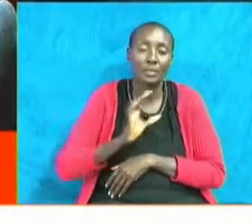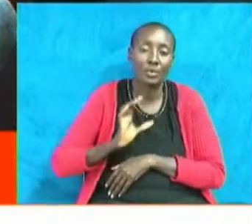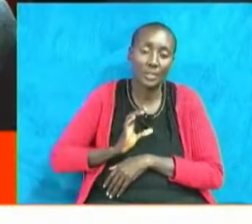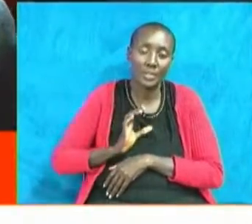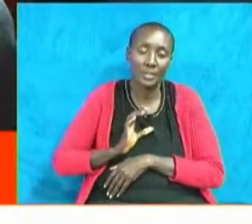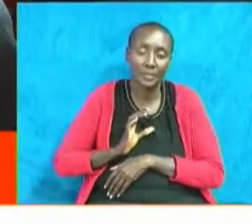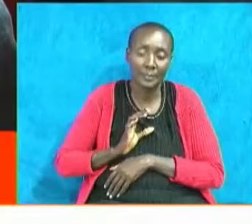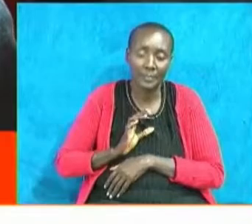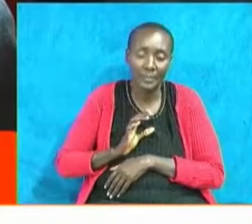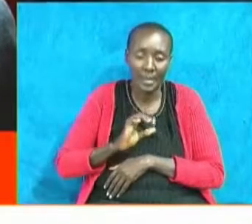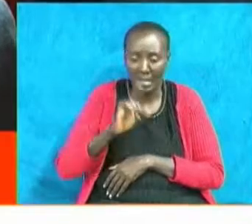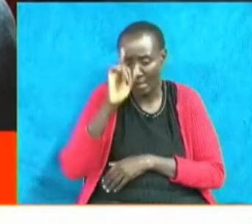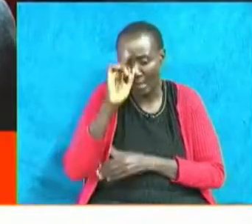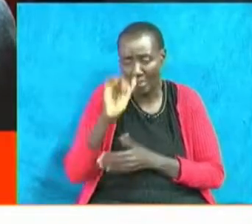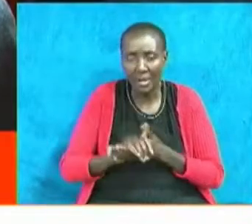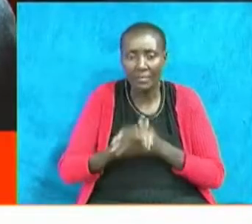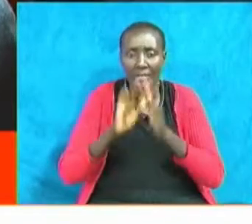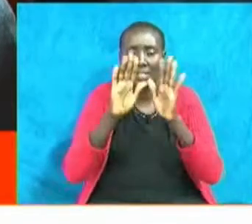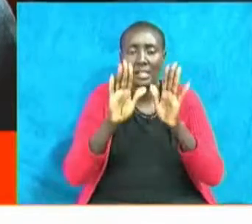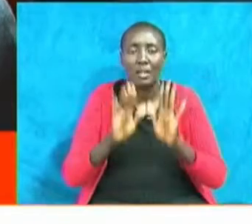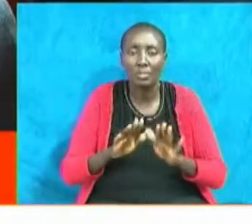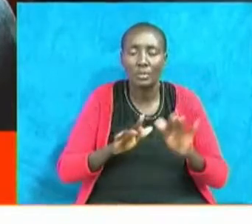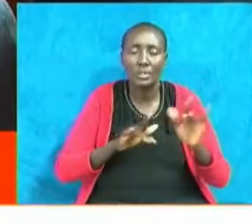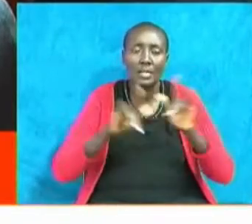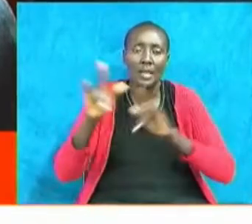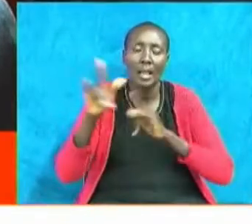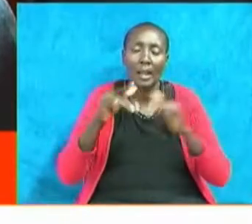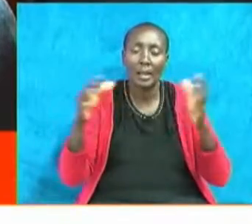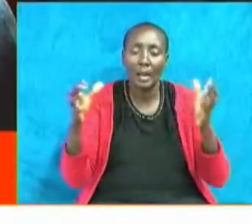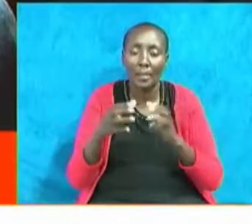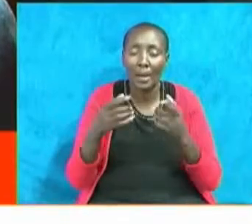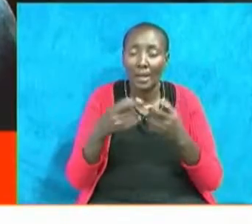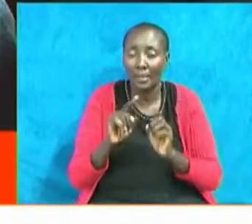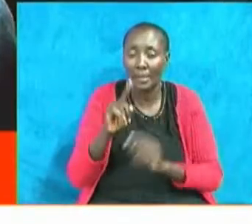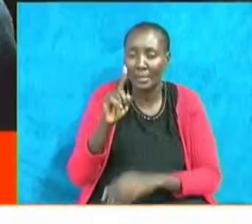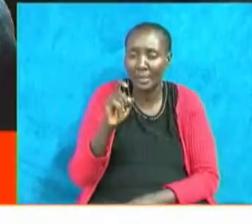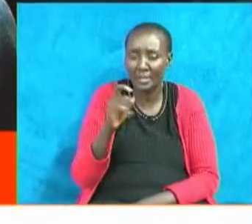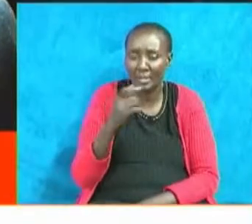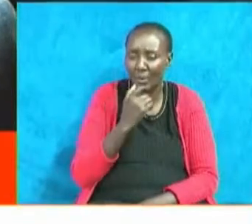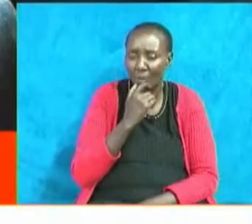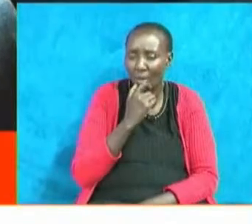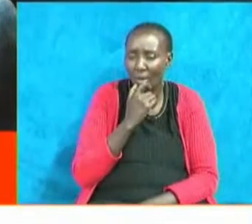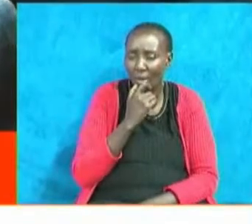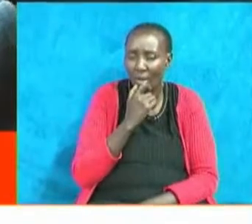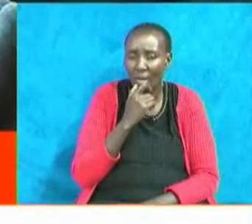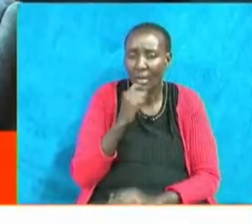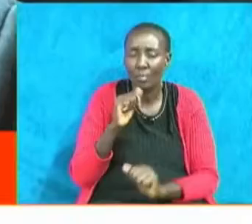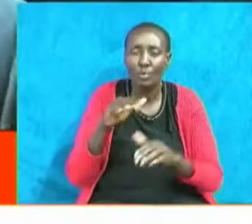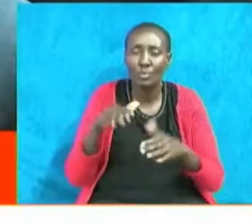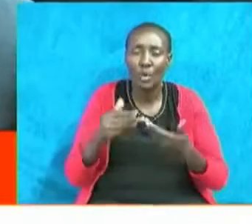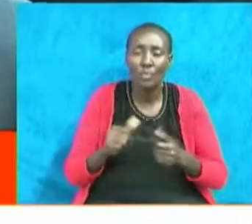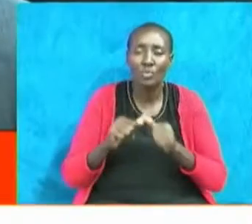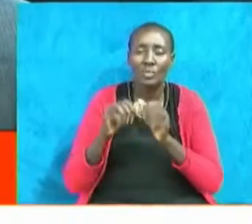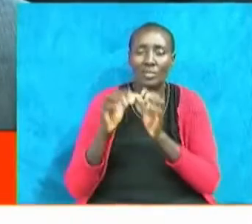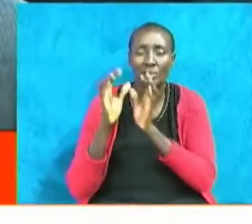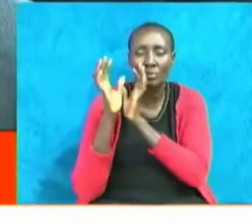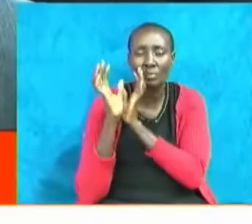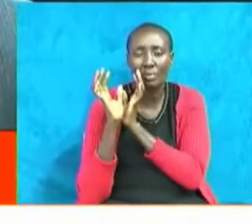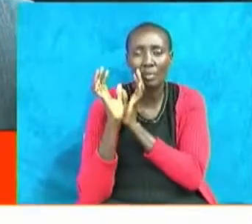I think it's an important airline, but I think one has to ask to what extent you have to continue carrying the